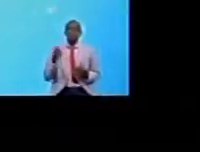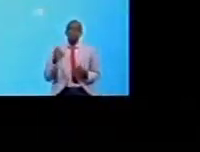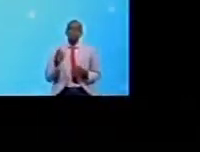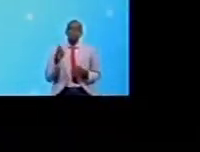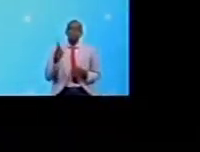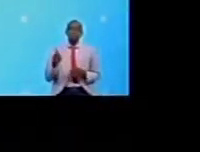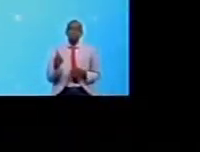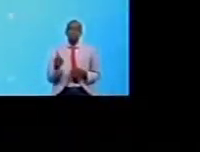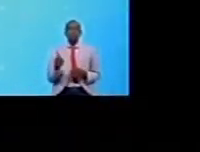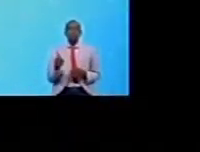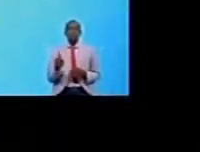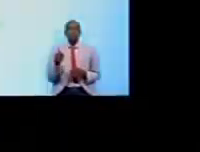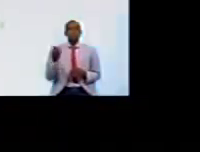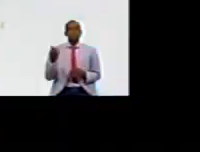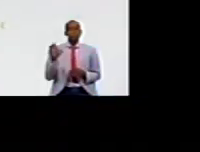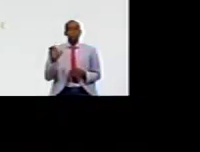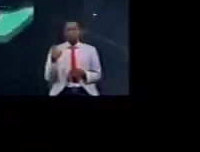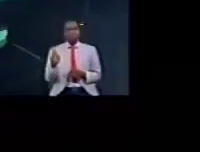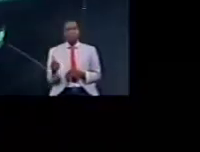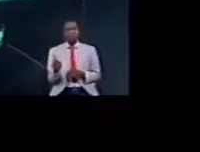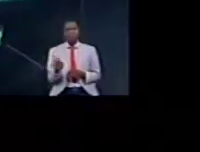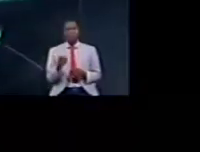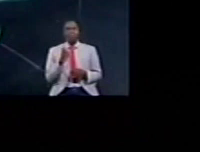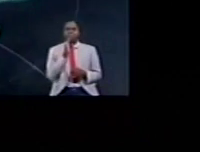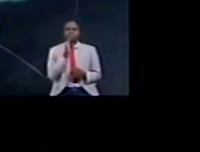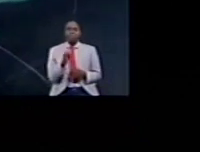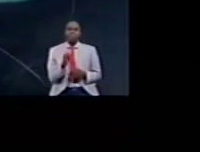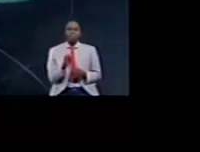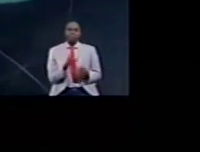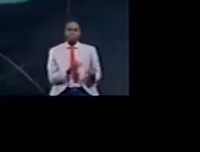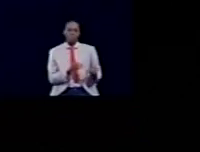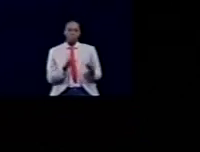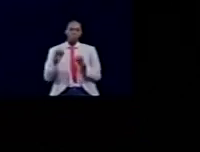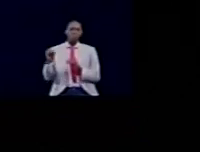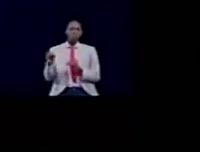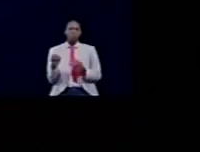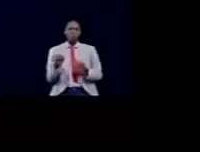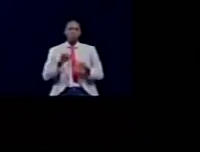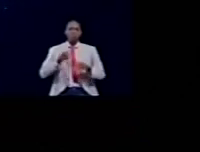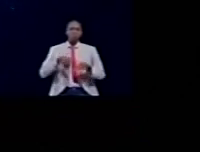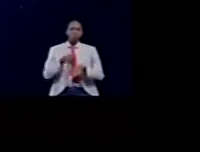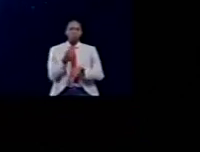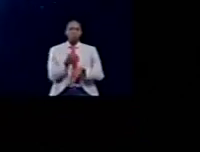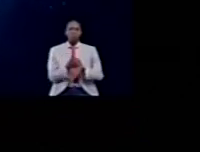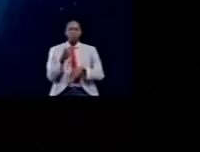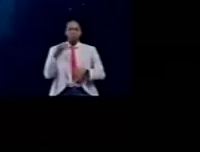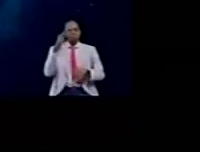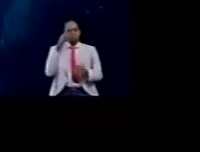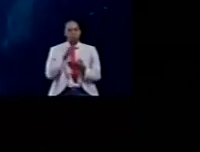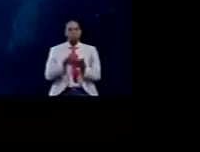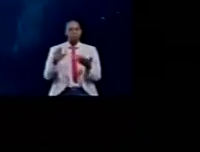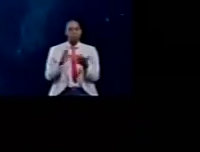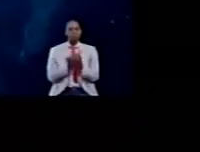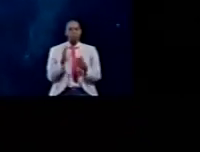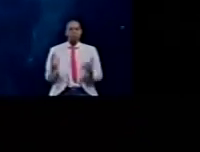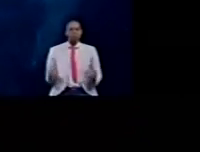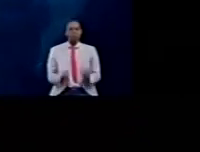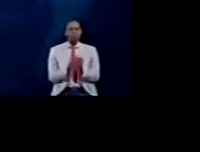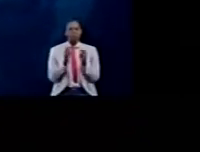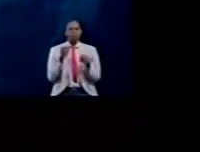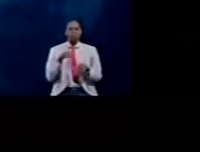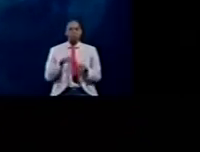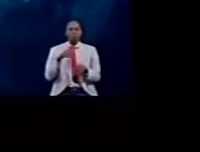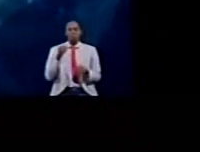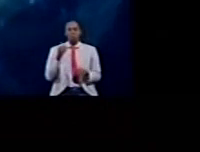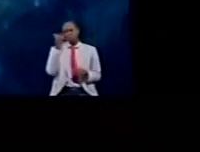Kumuyi, GCK, is pitching a gospel tabernacle for a divine encounter in an African country